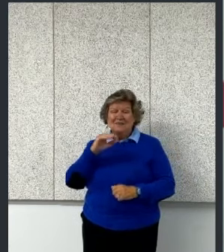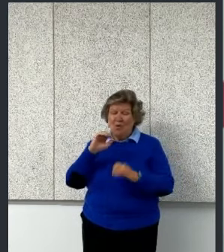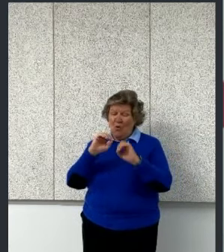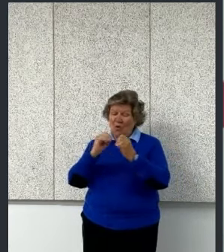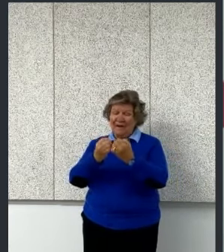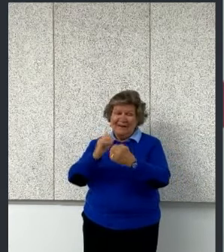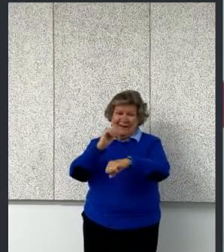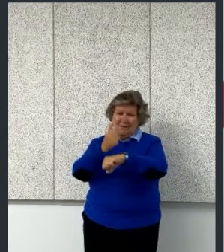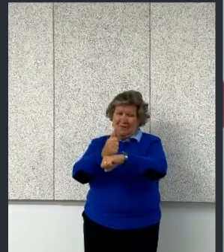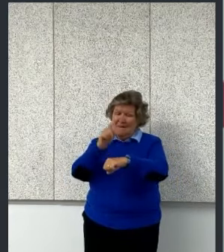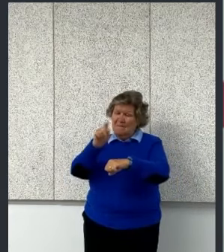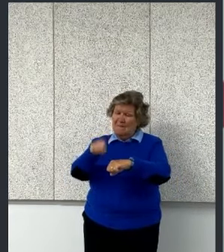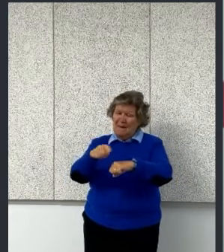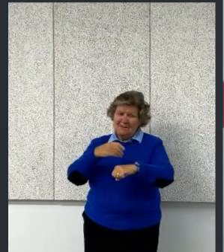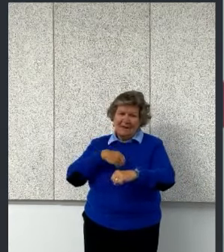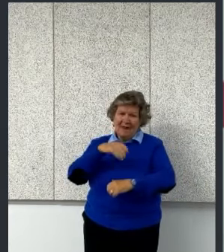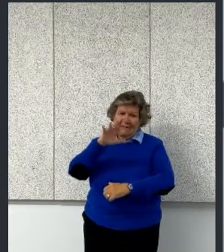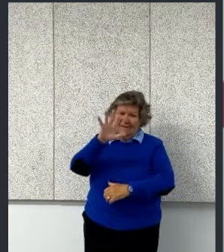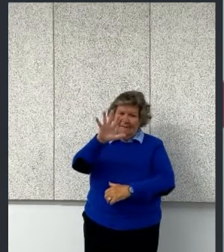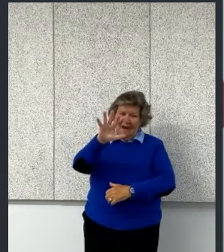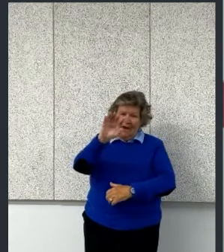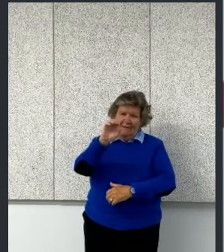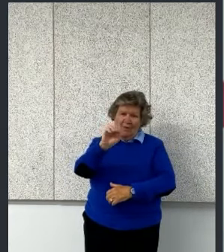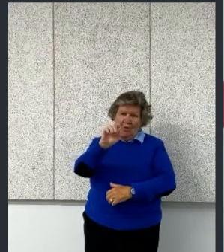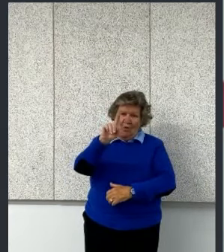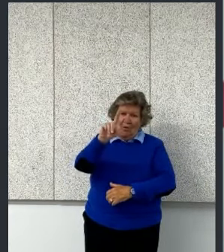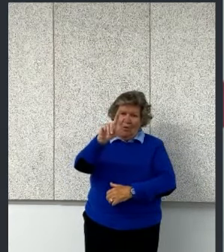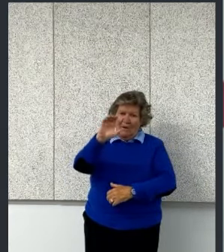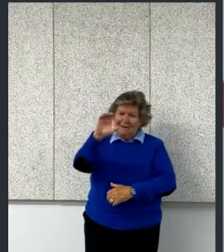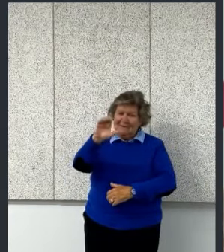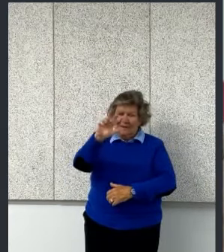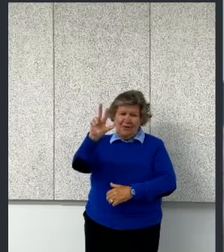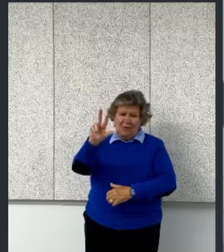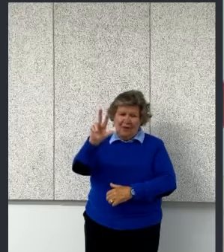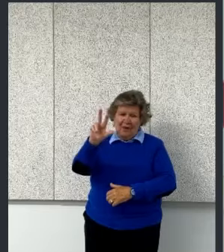501c3. We don't even fund fiscally sponsored companies. So